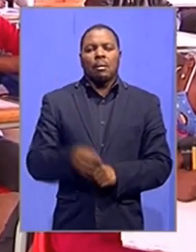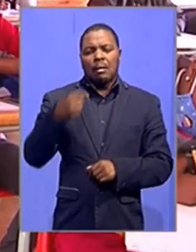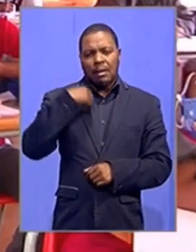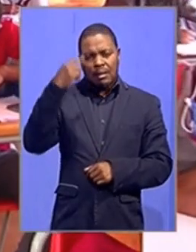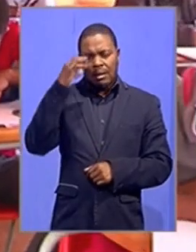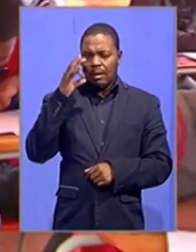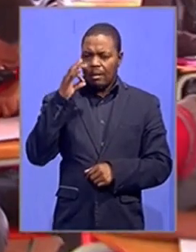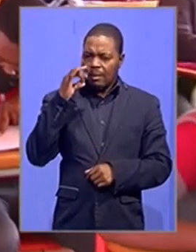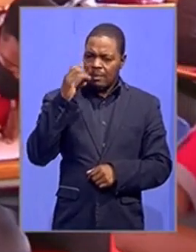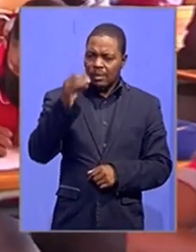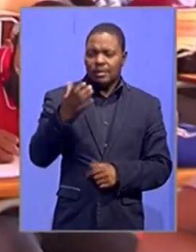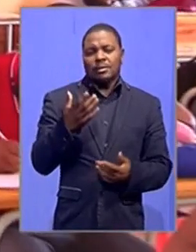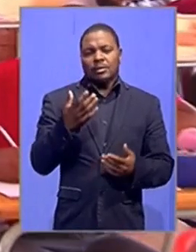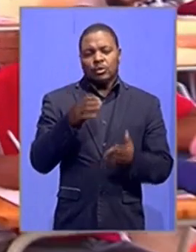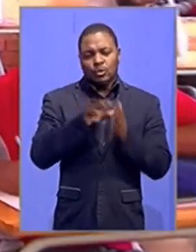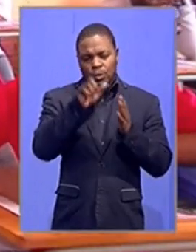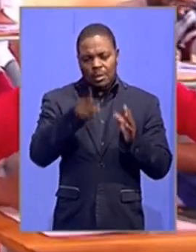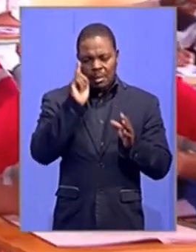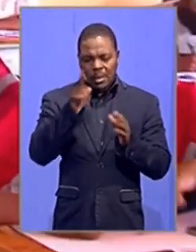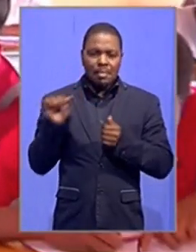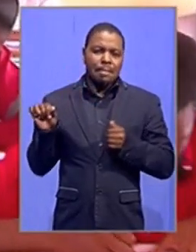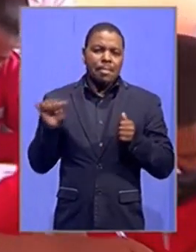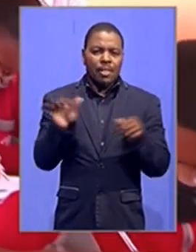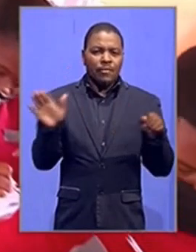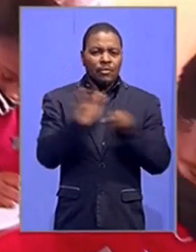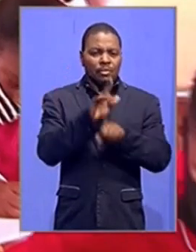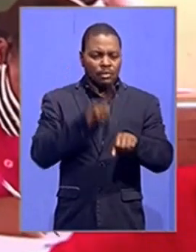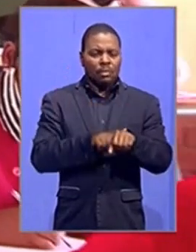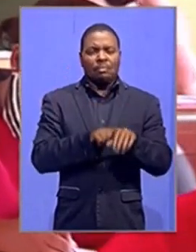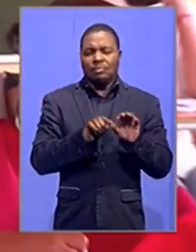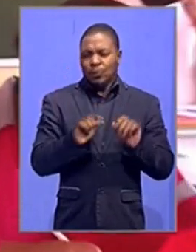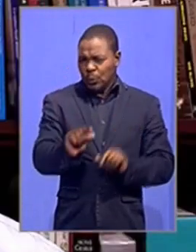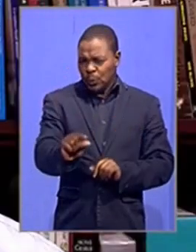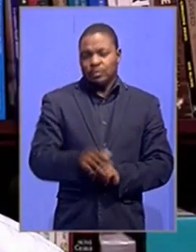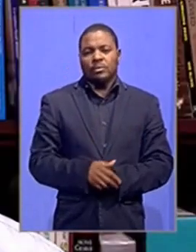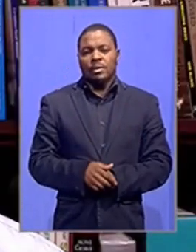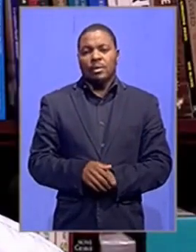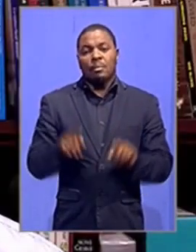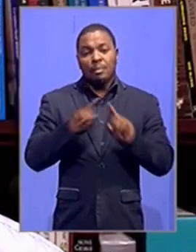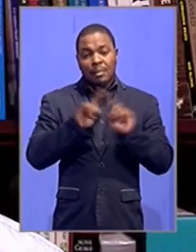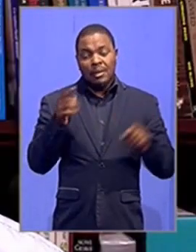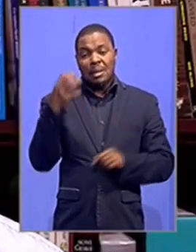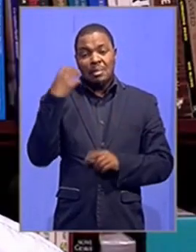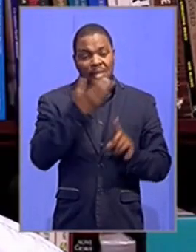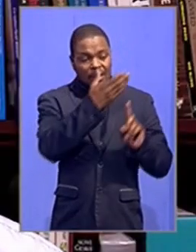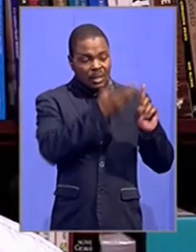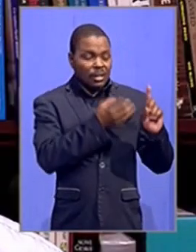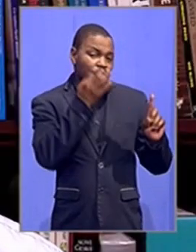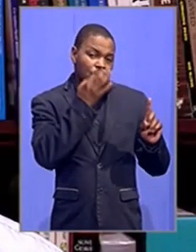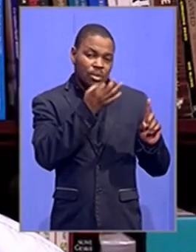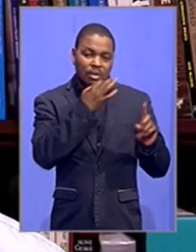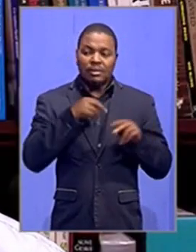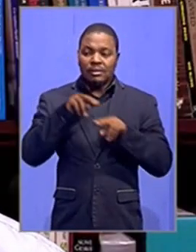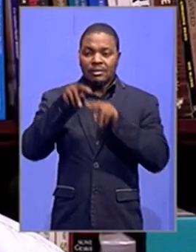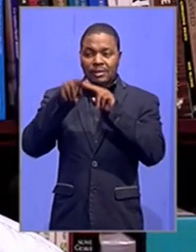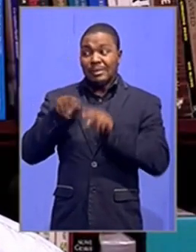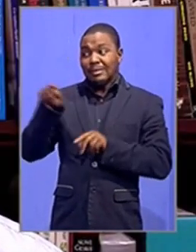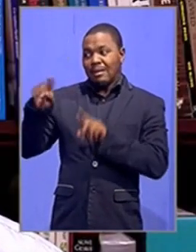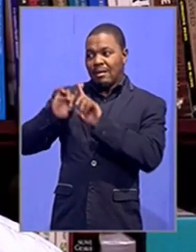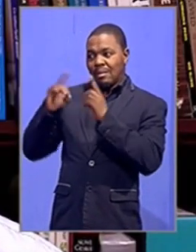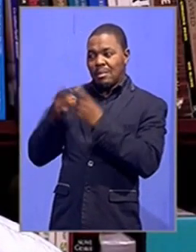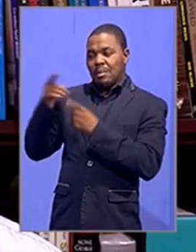should return to class on a full-time basis as soon as possible. Although the Minister said it depends on COGTA